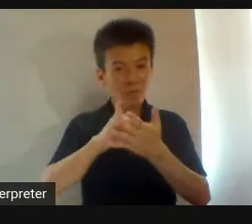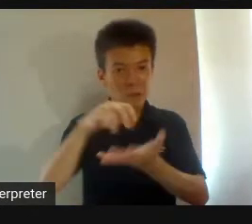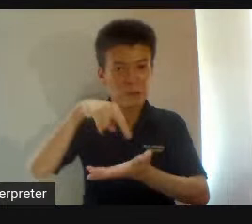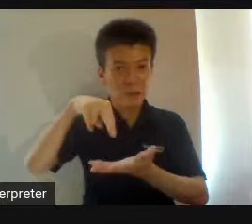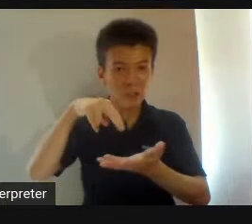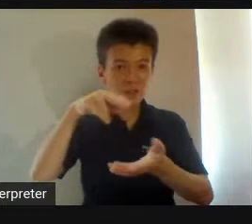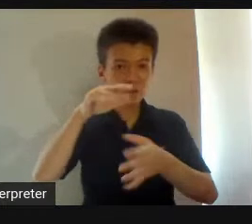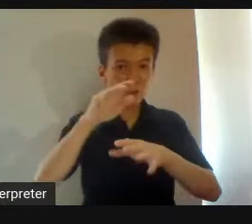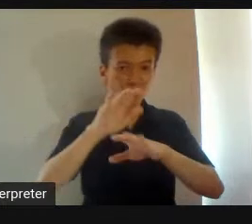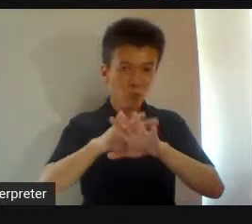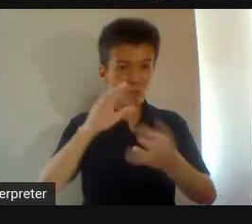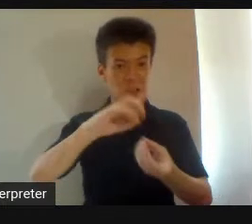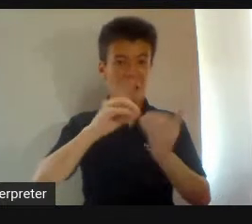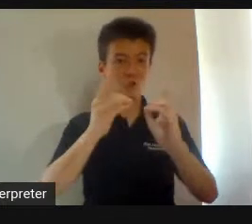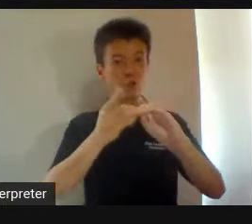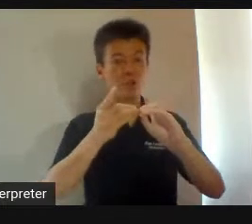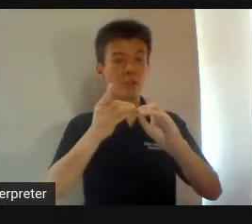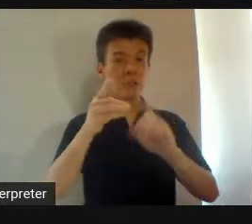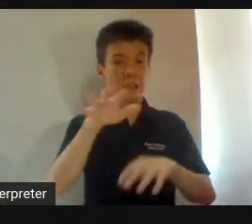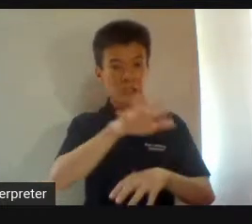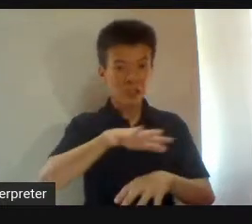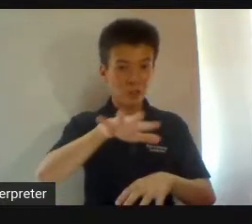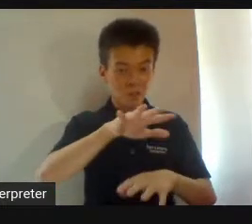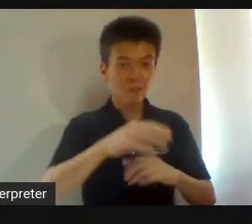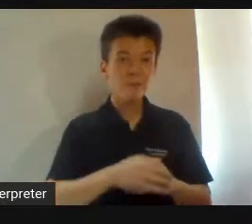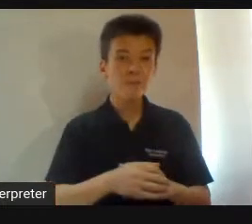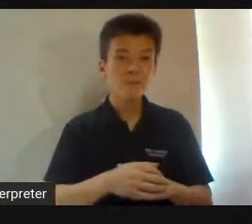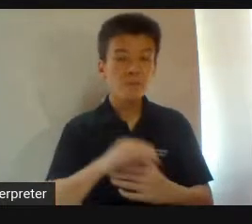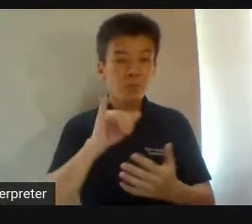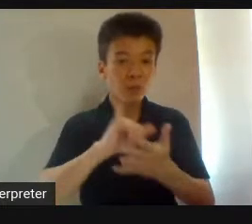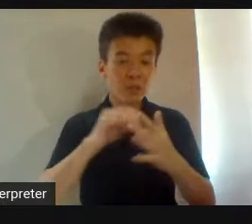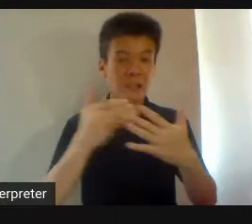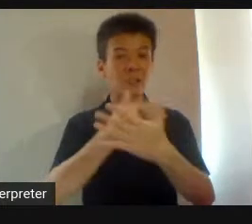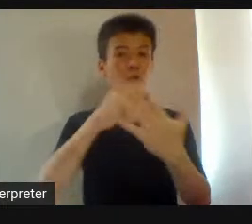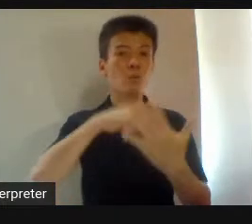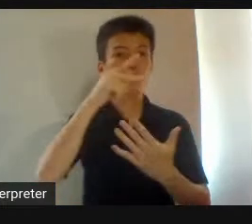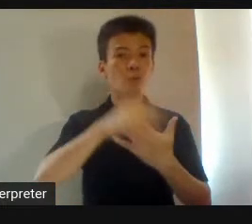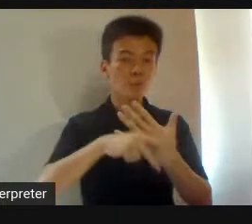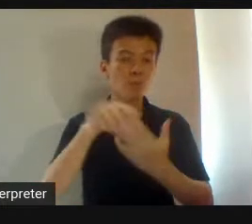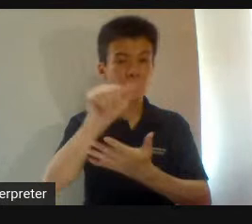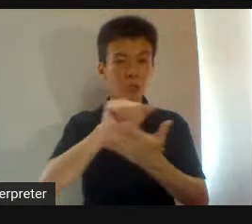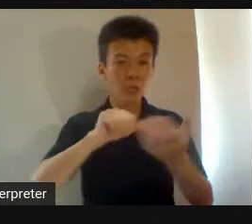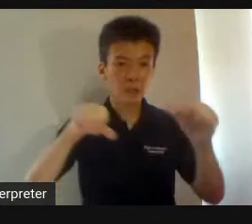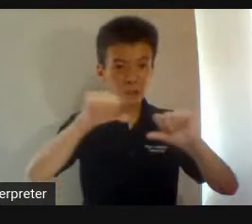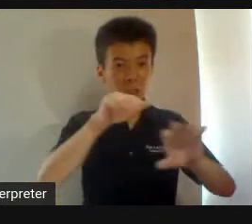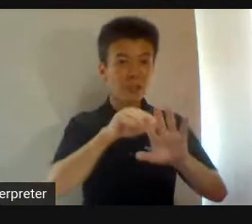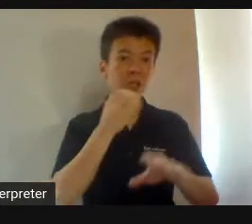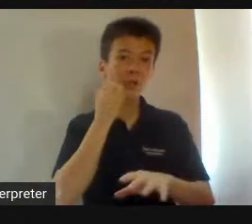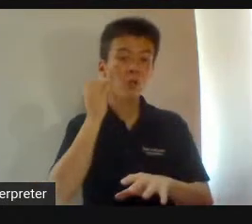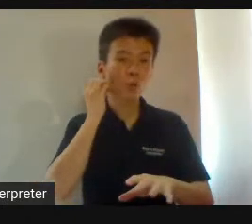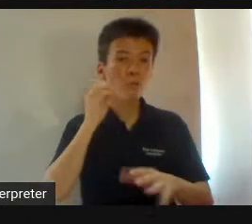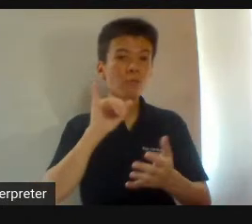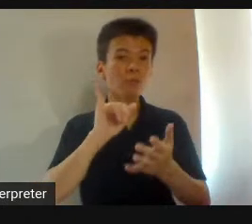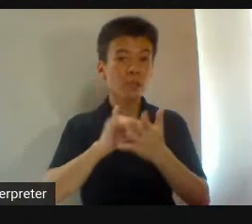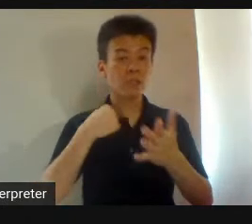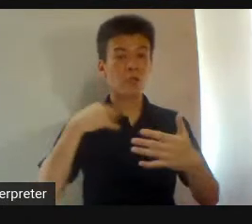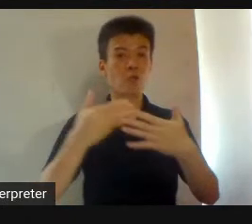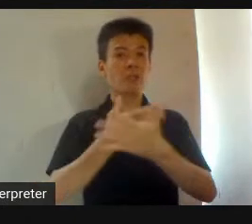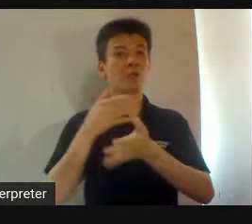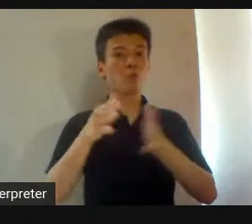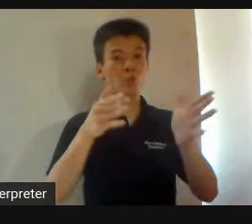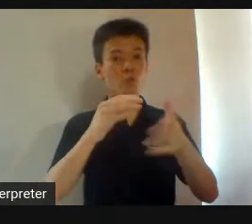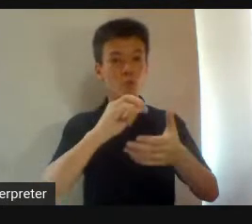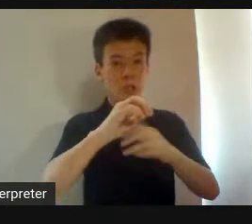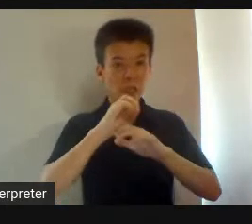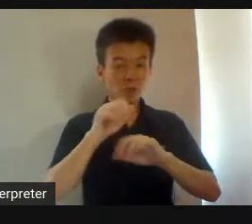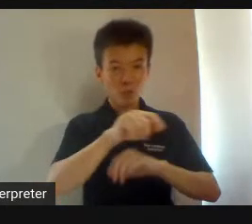onto the digital space. And part of that is this new program, ArtScience at Home. That's our new way of engaging with